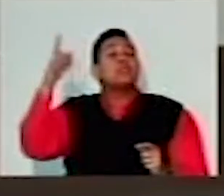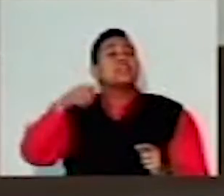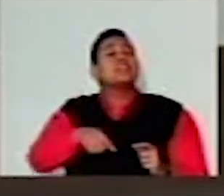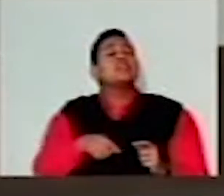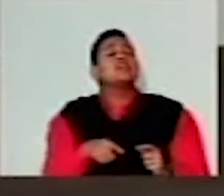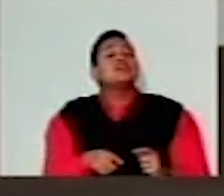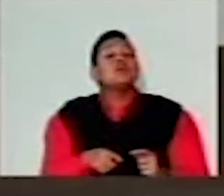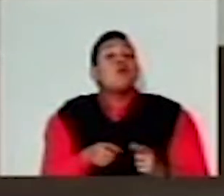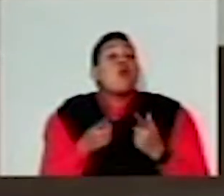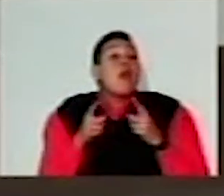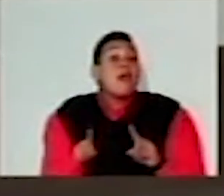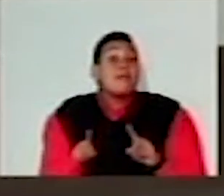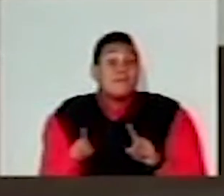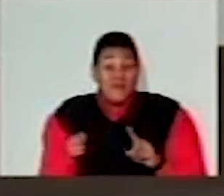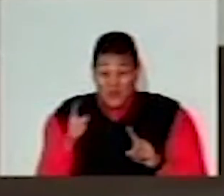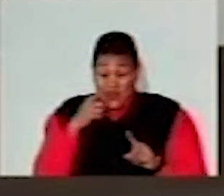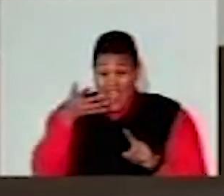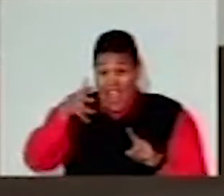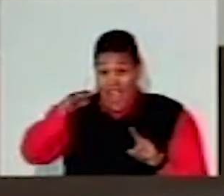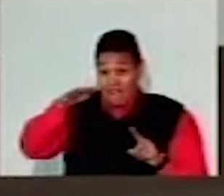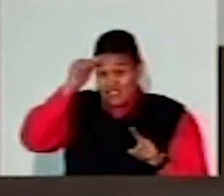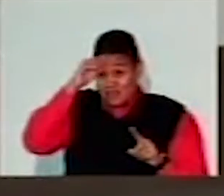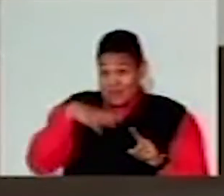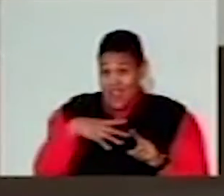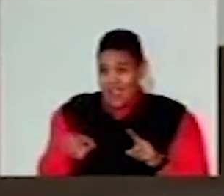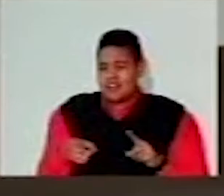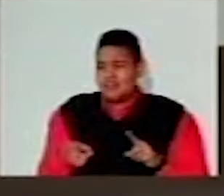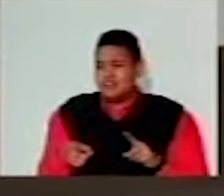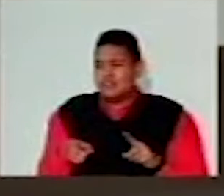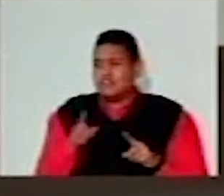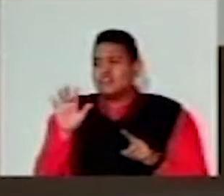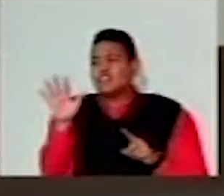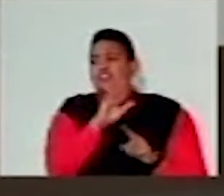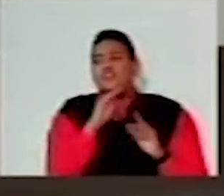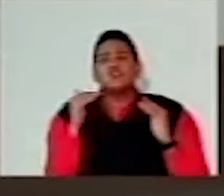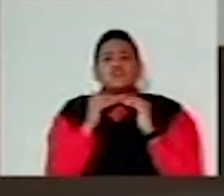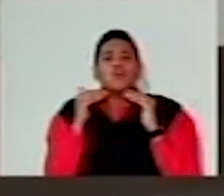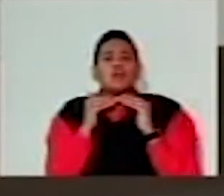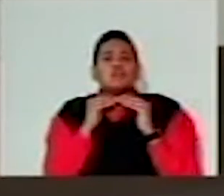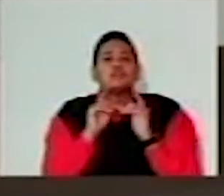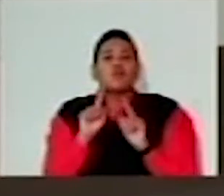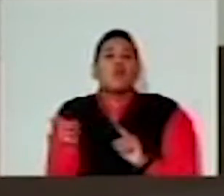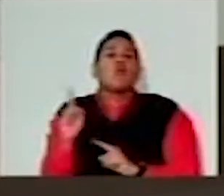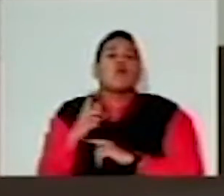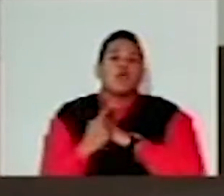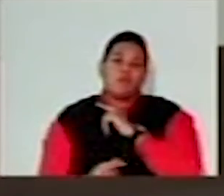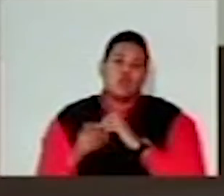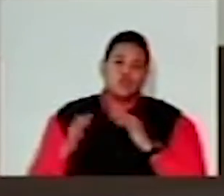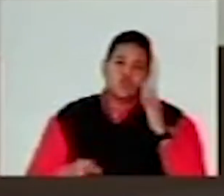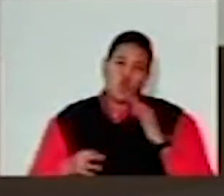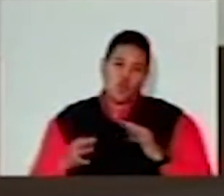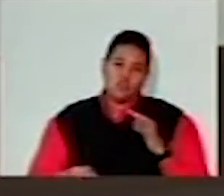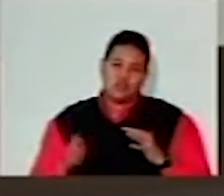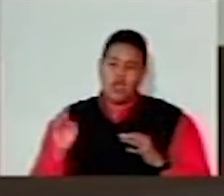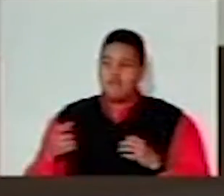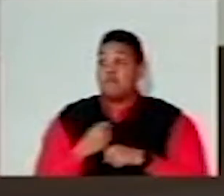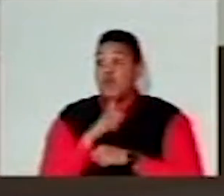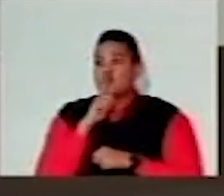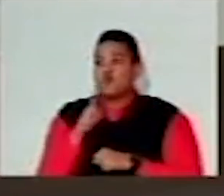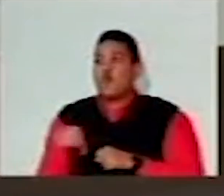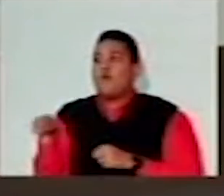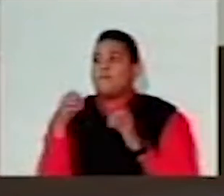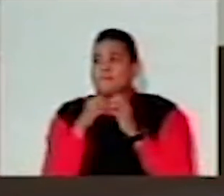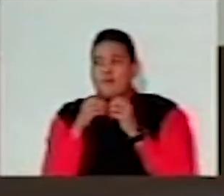is where the average man gets his justice, in the parish courts, and we have to make sure that